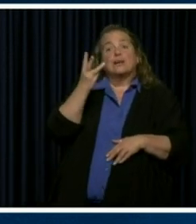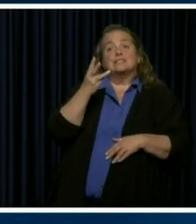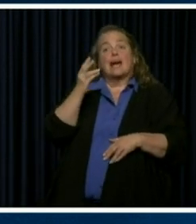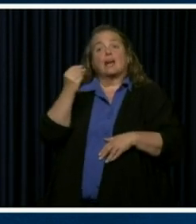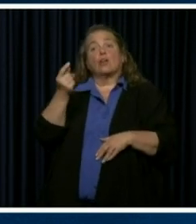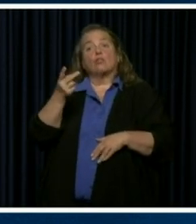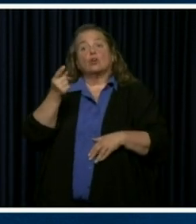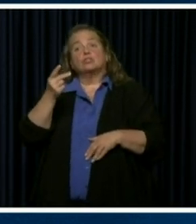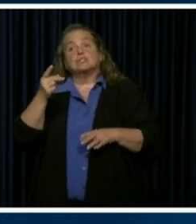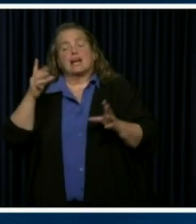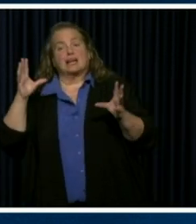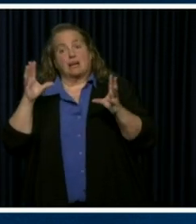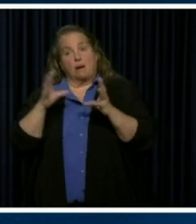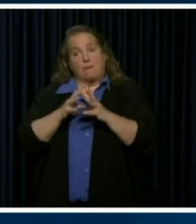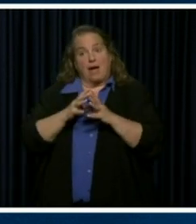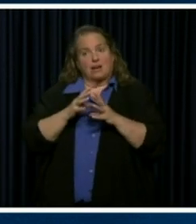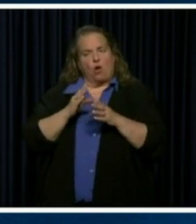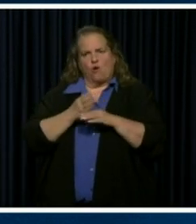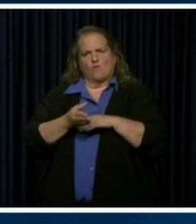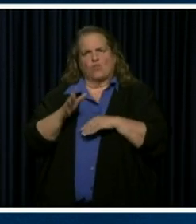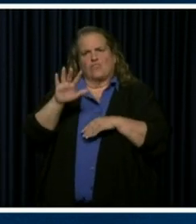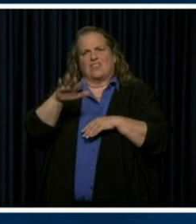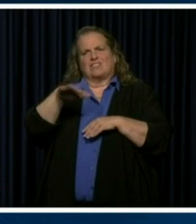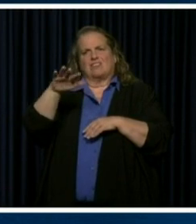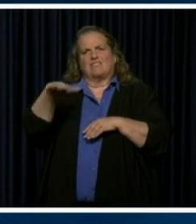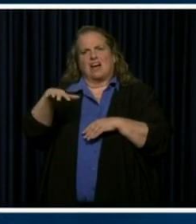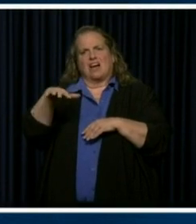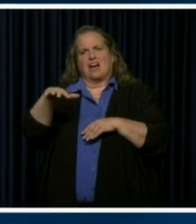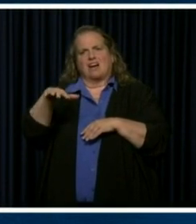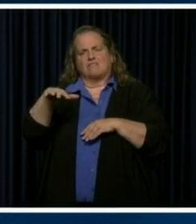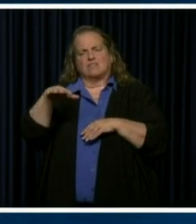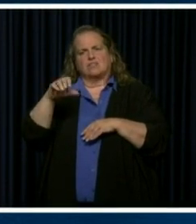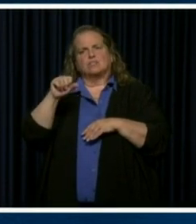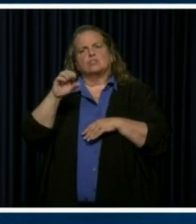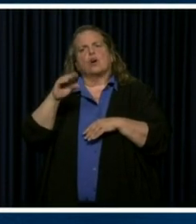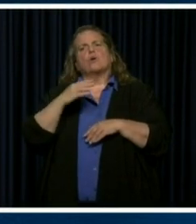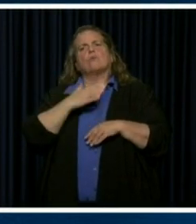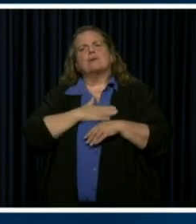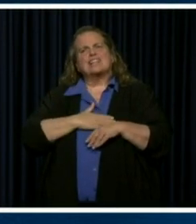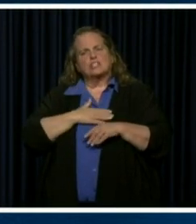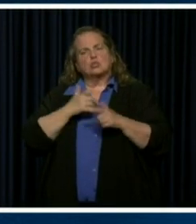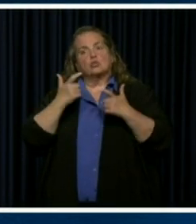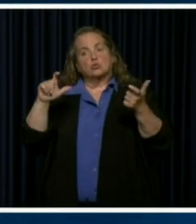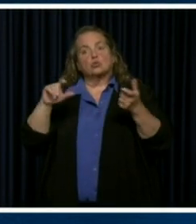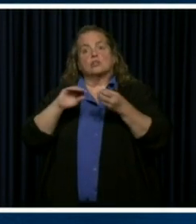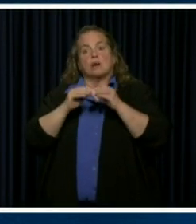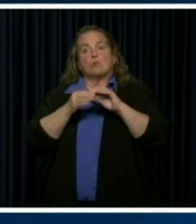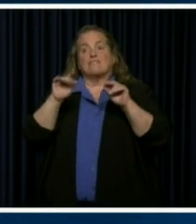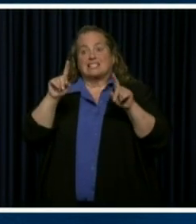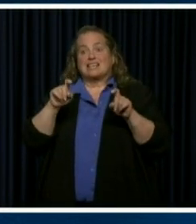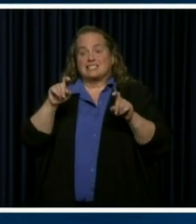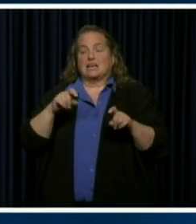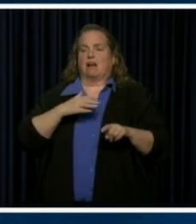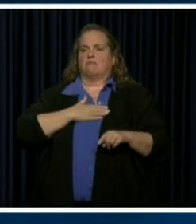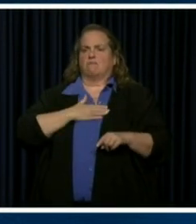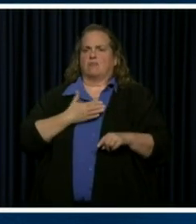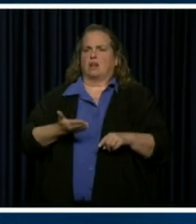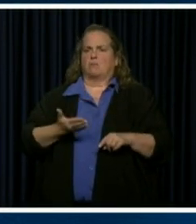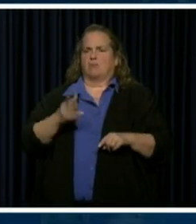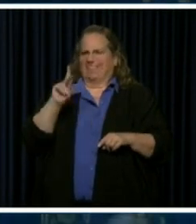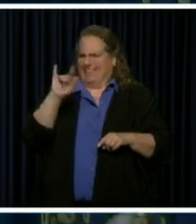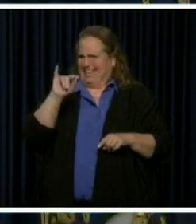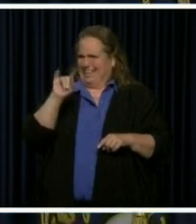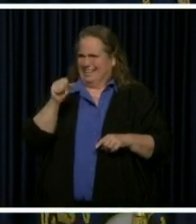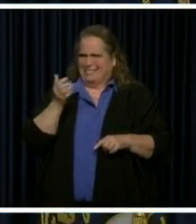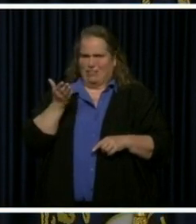Wednesday and on Thursday combined, just over 55. So there is a huge amount of testing available. The kits are